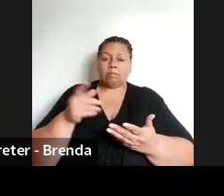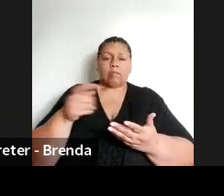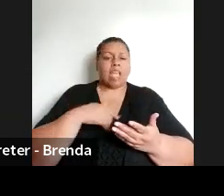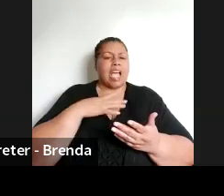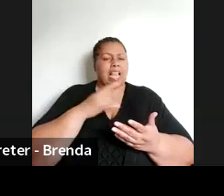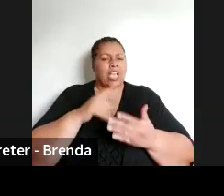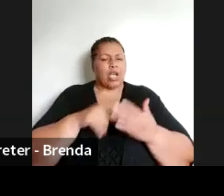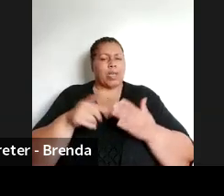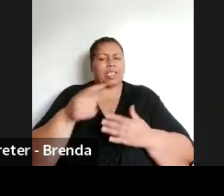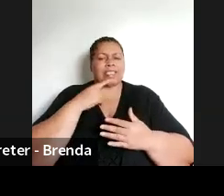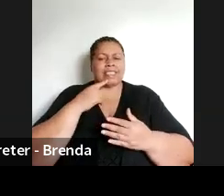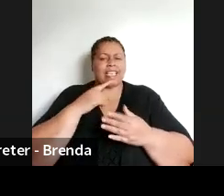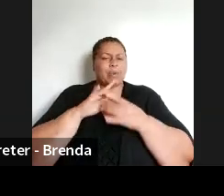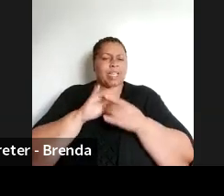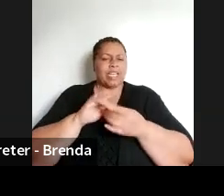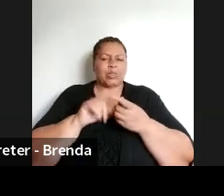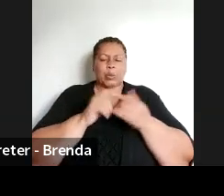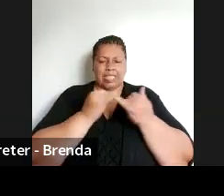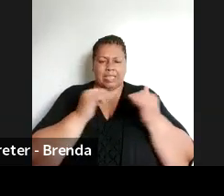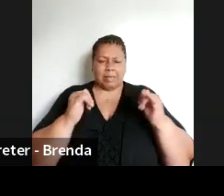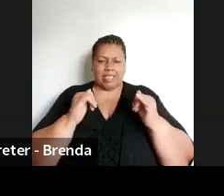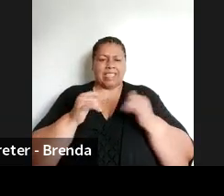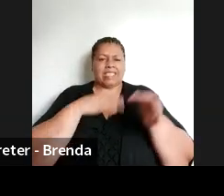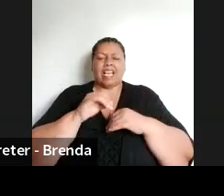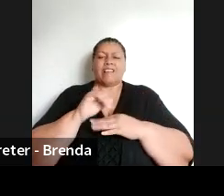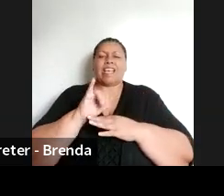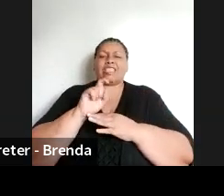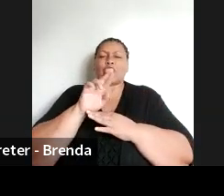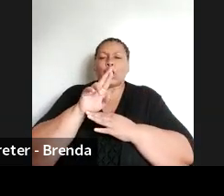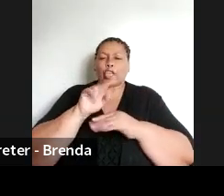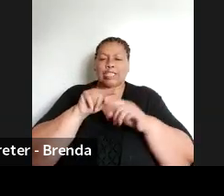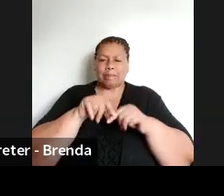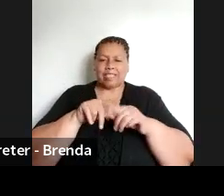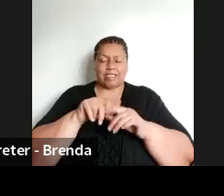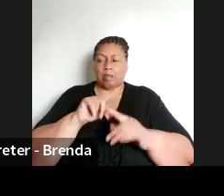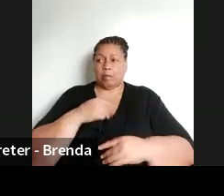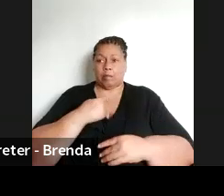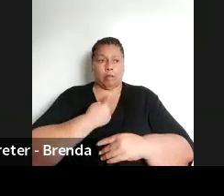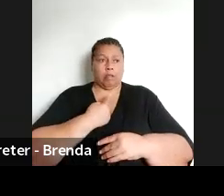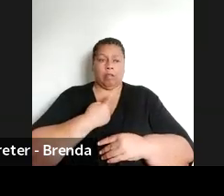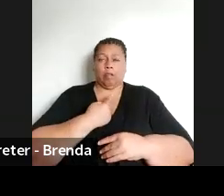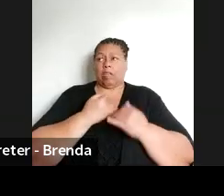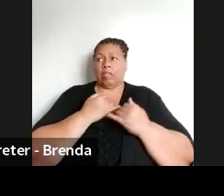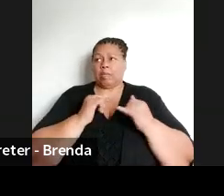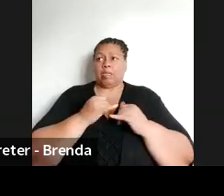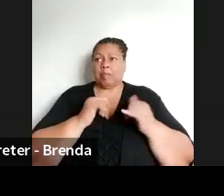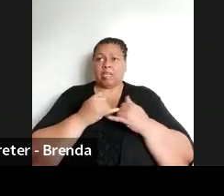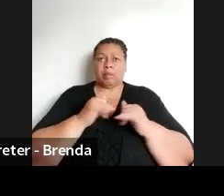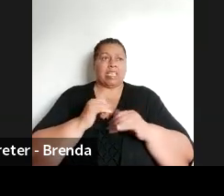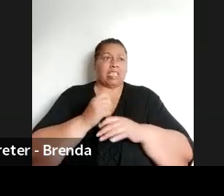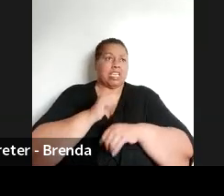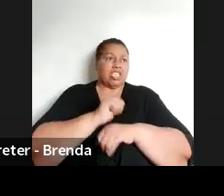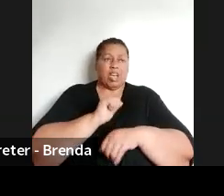about independence versus interdependence, and how it's not always about being independent, being by yourself, living on your own, getting a job, working a 9 to